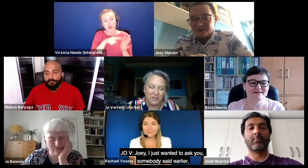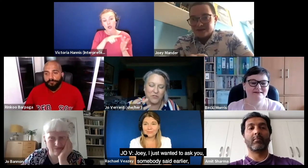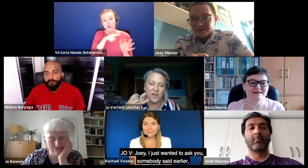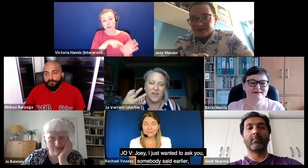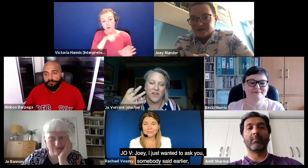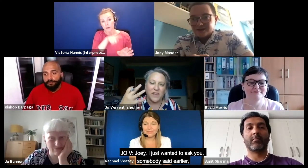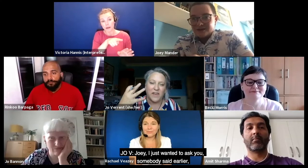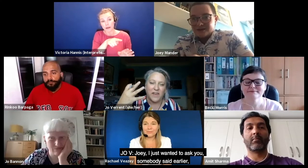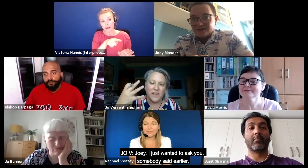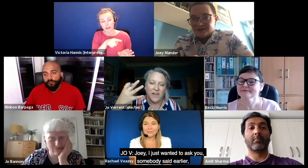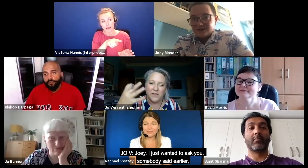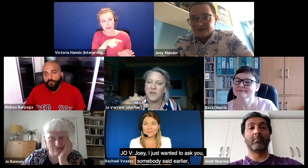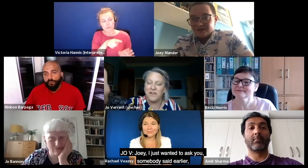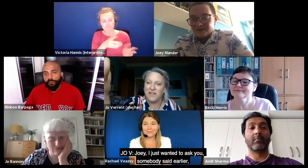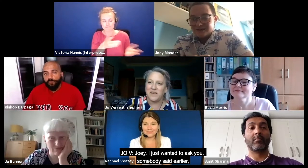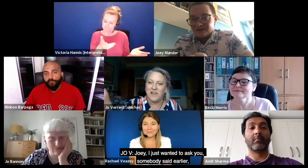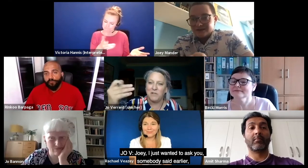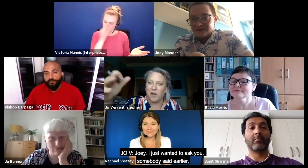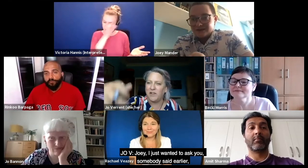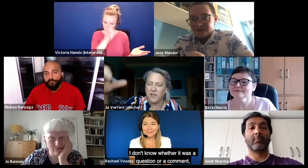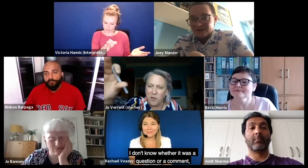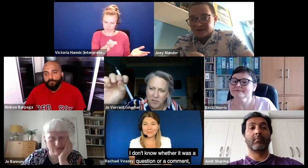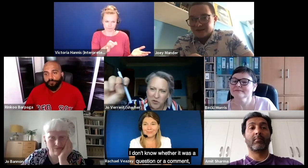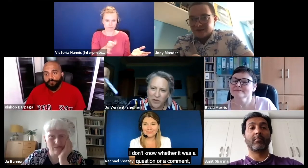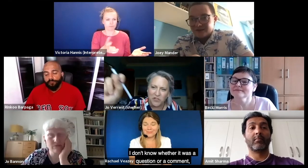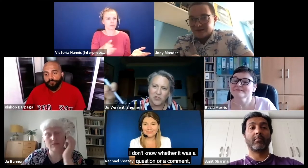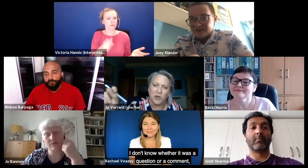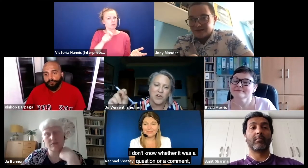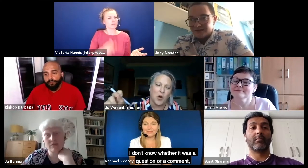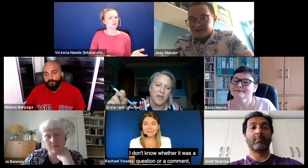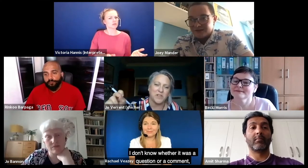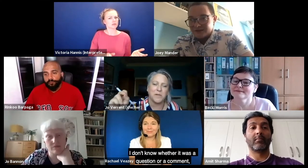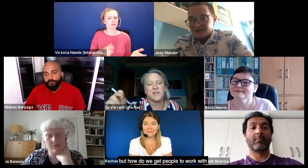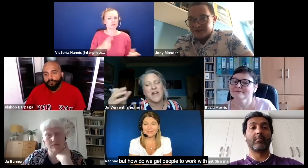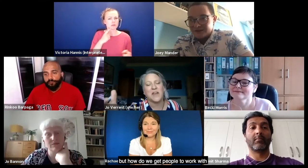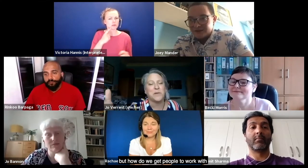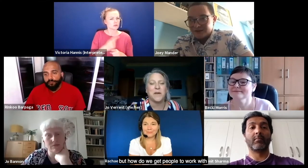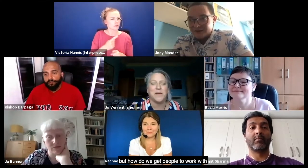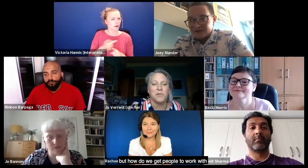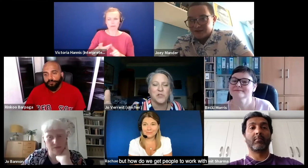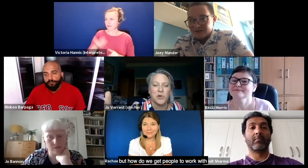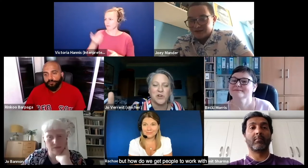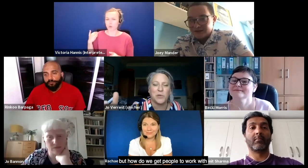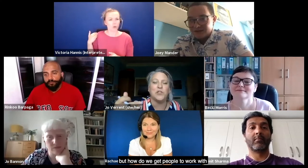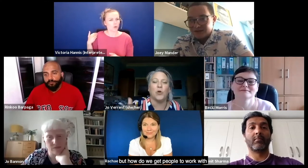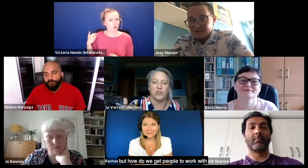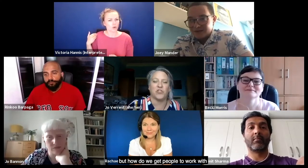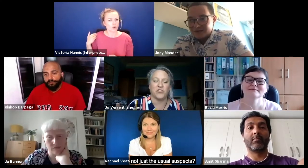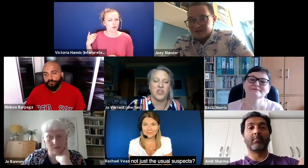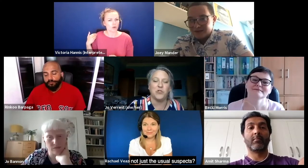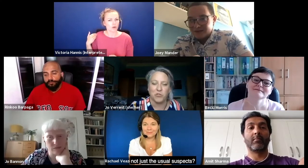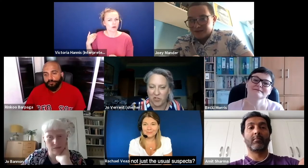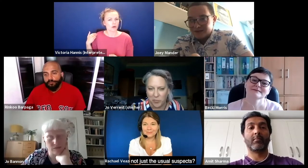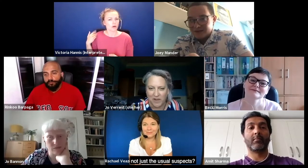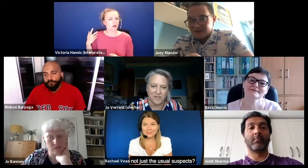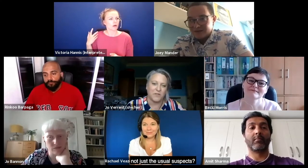you if, somebody said earlier, and I don't know whether it was a question or a comment, but they're saying, how do we get people to work with not just